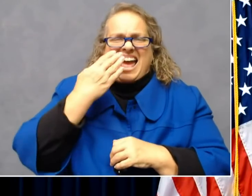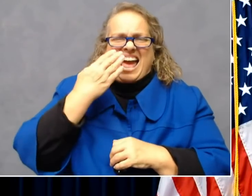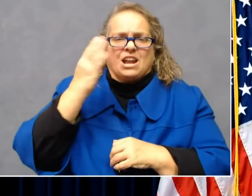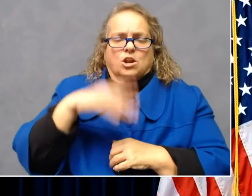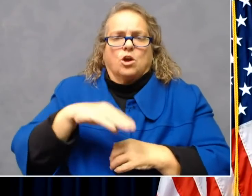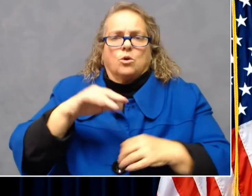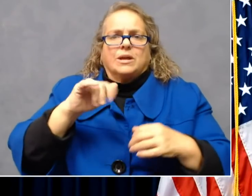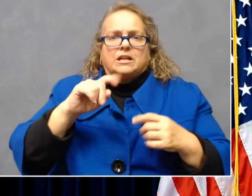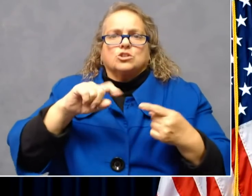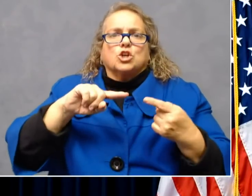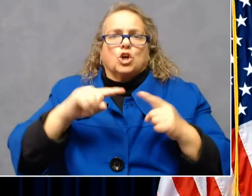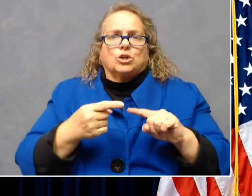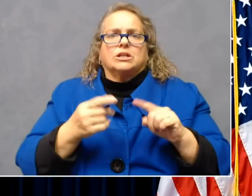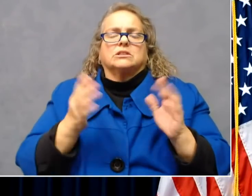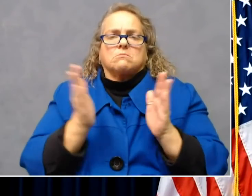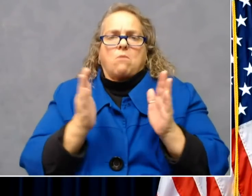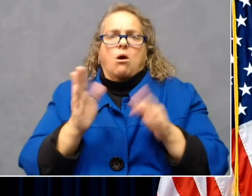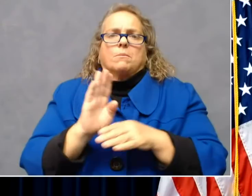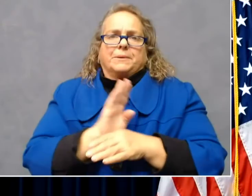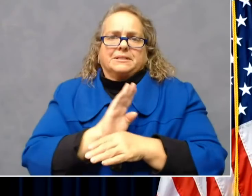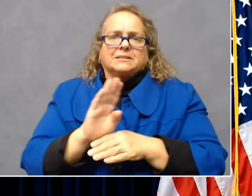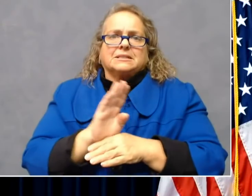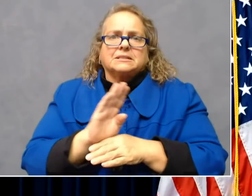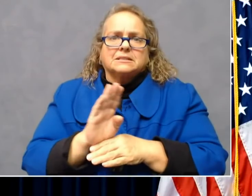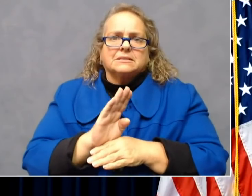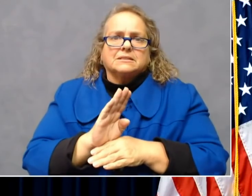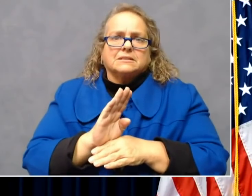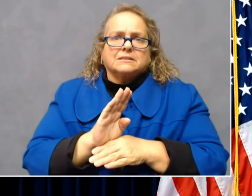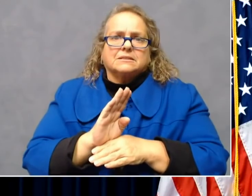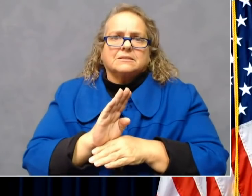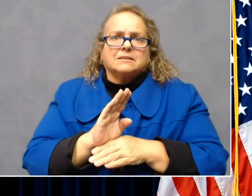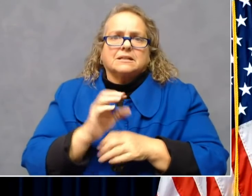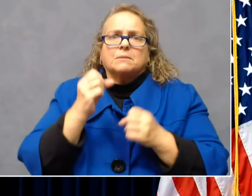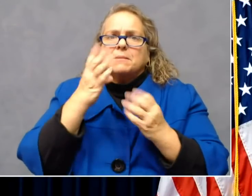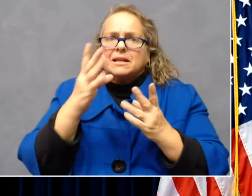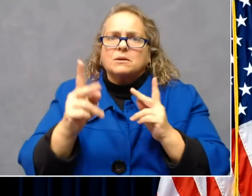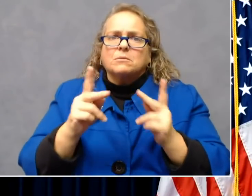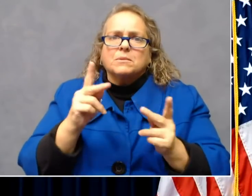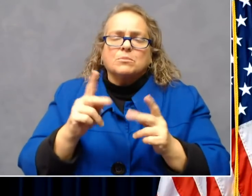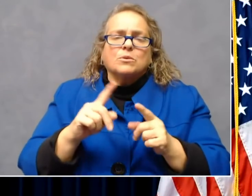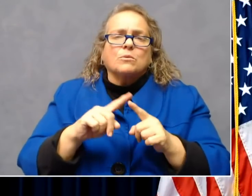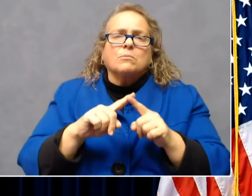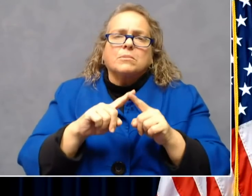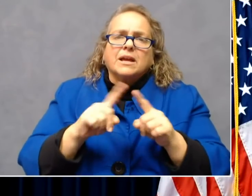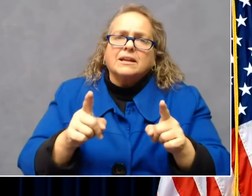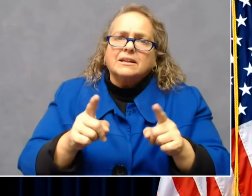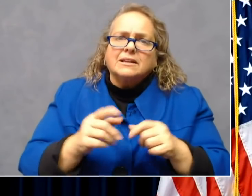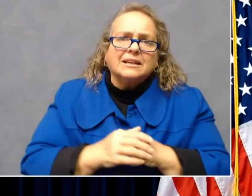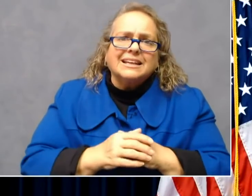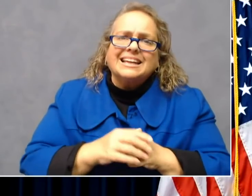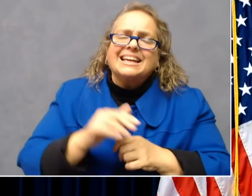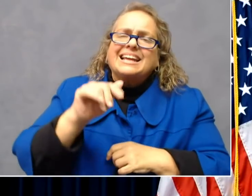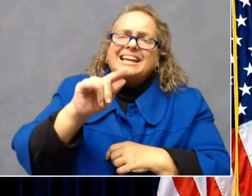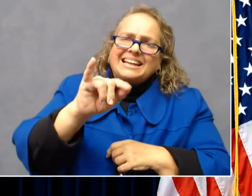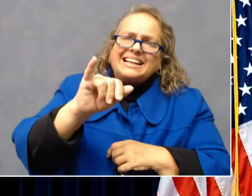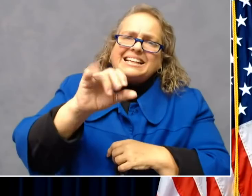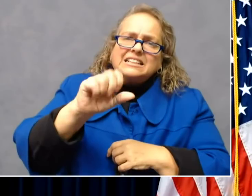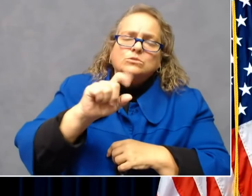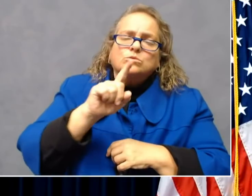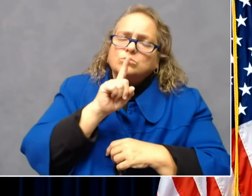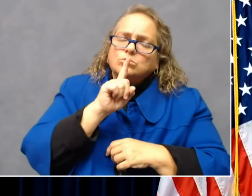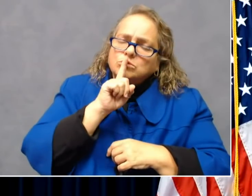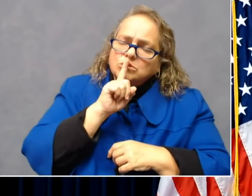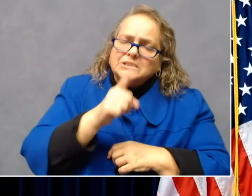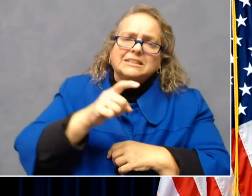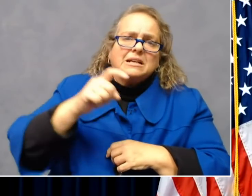small businesses and different folks, but it's absolutely necessary to slow down